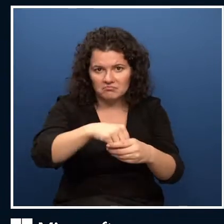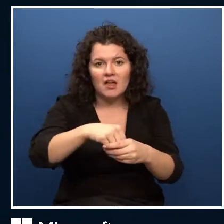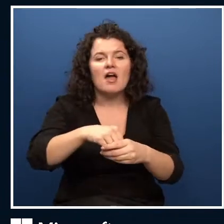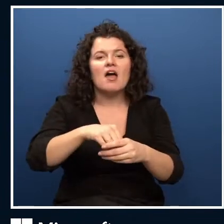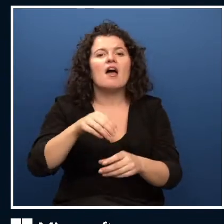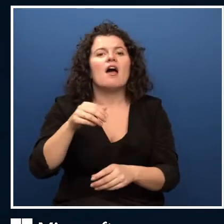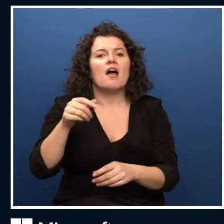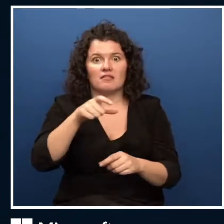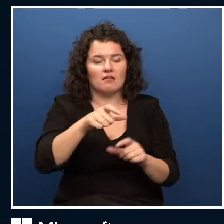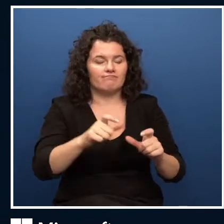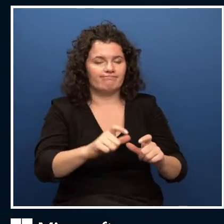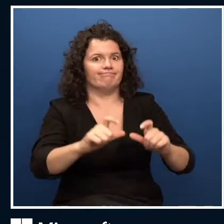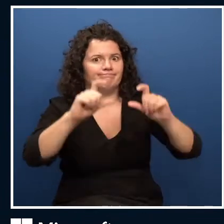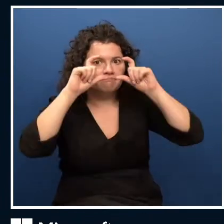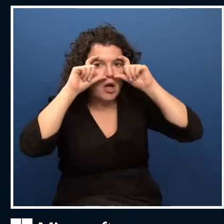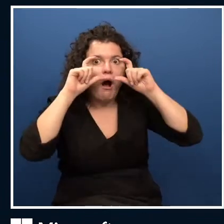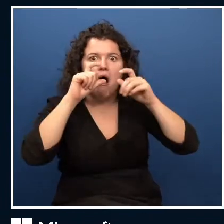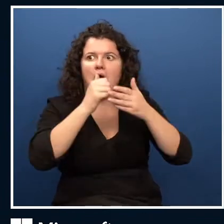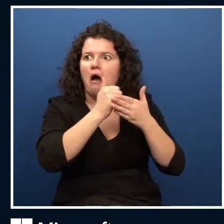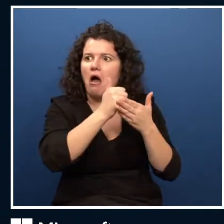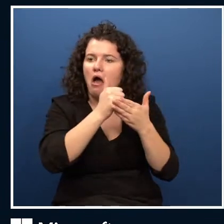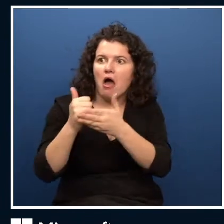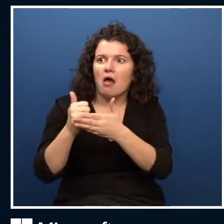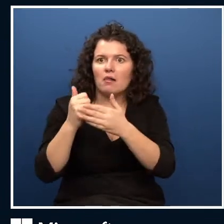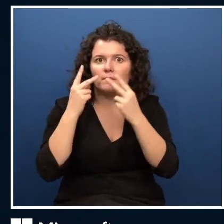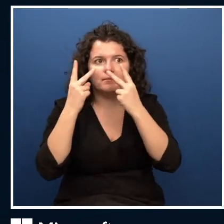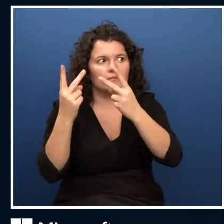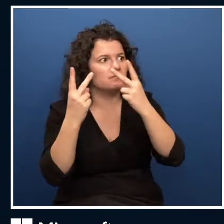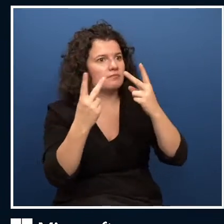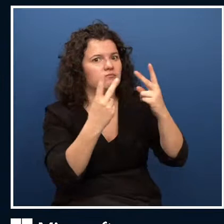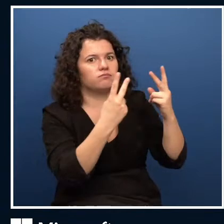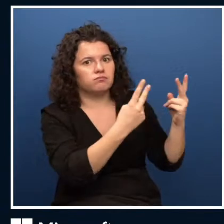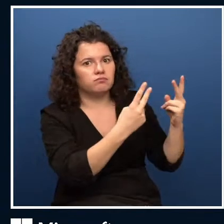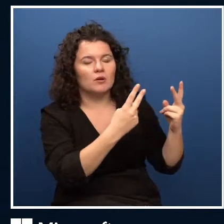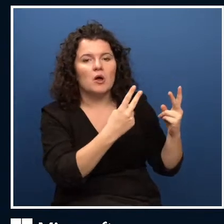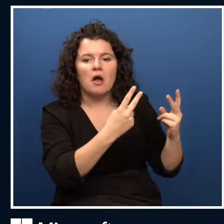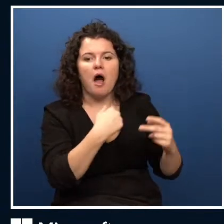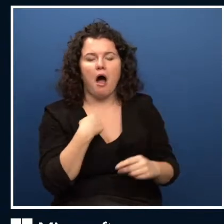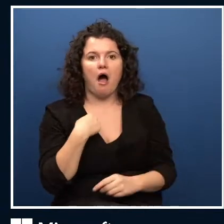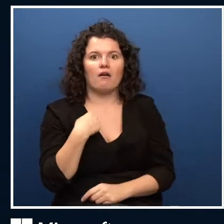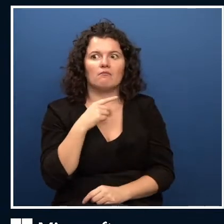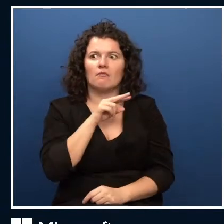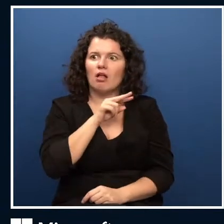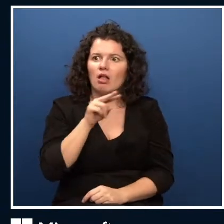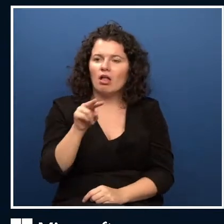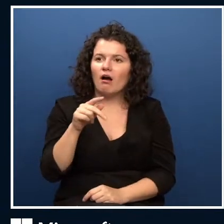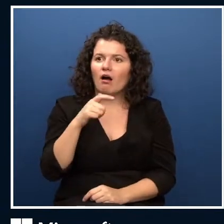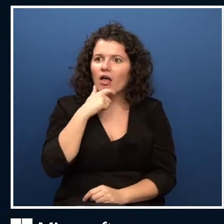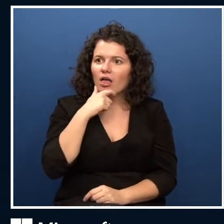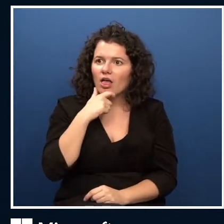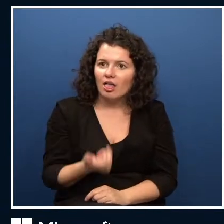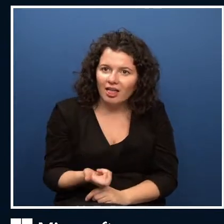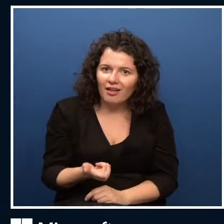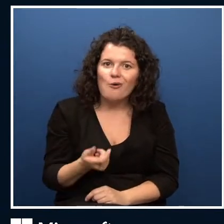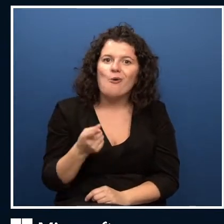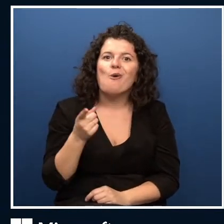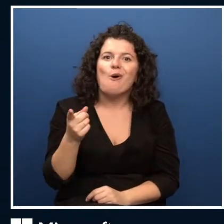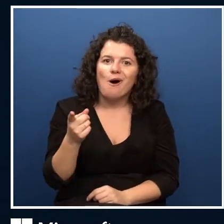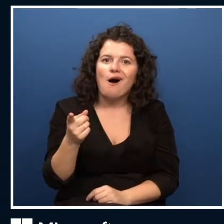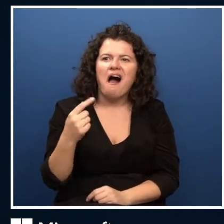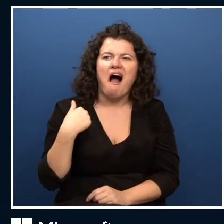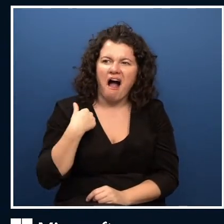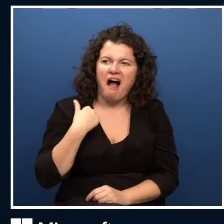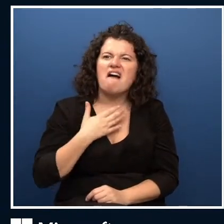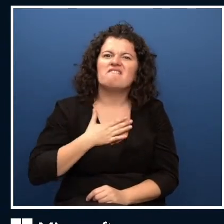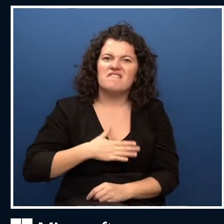him see what was around him and things like that. So that really caught my attention, and since then I thought I should get into this